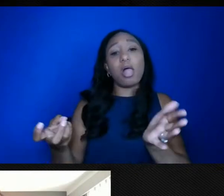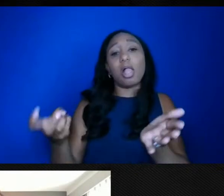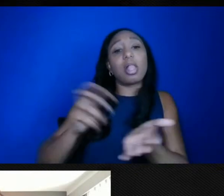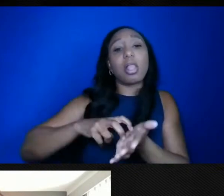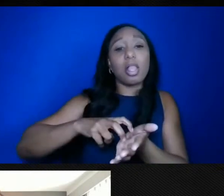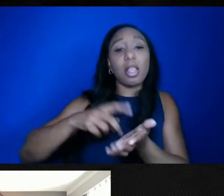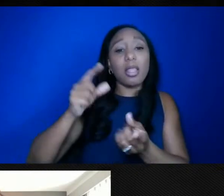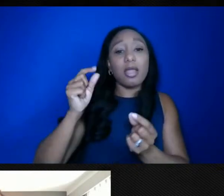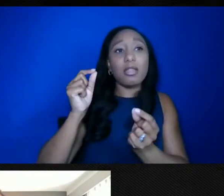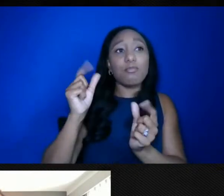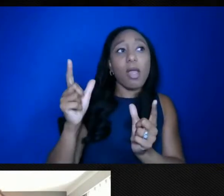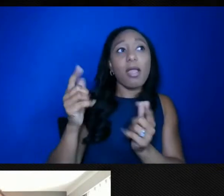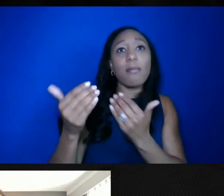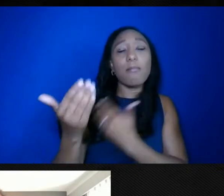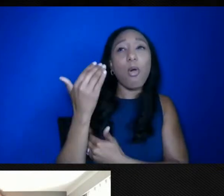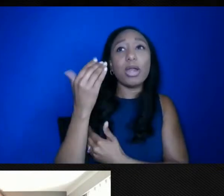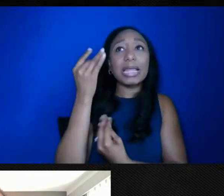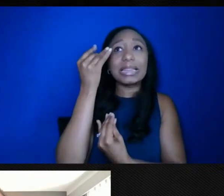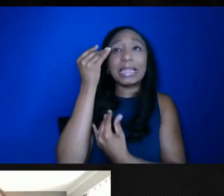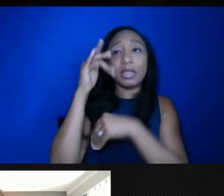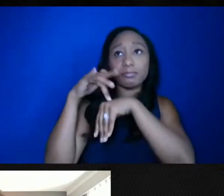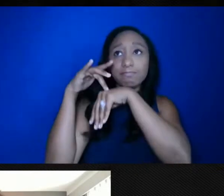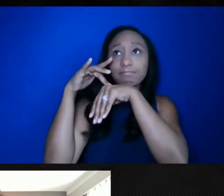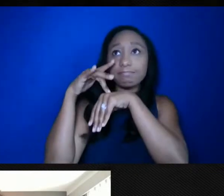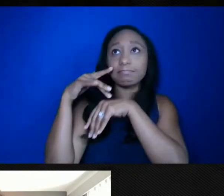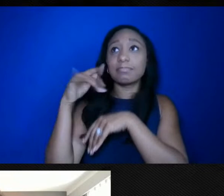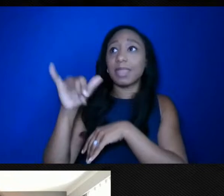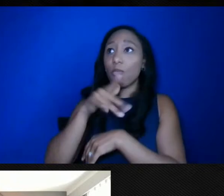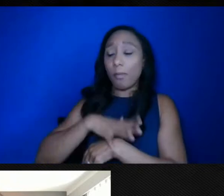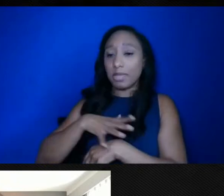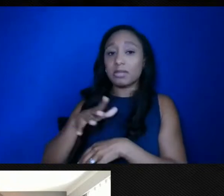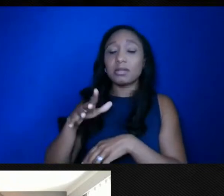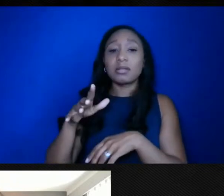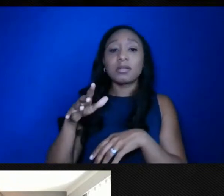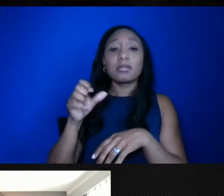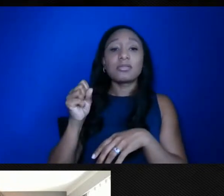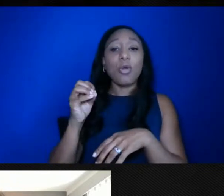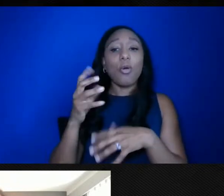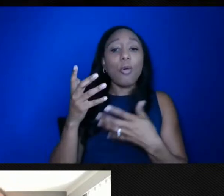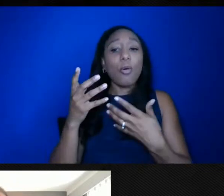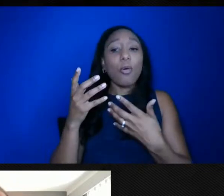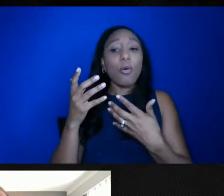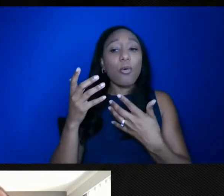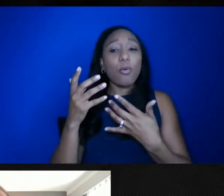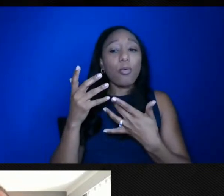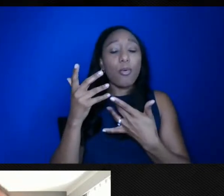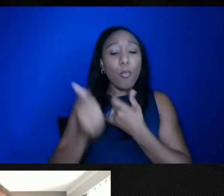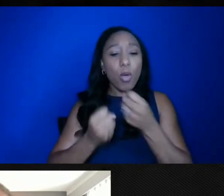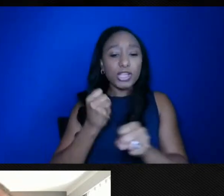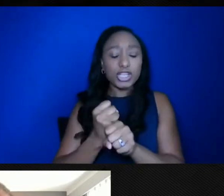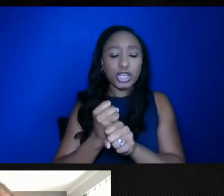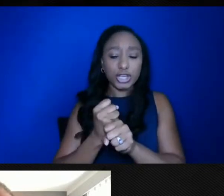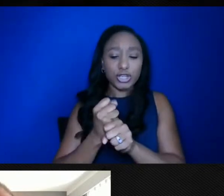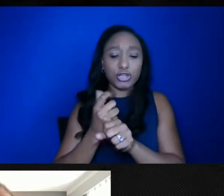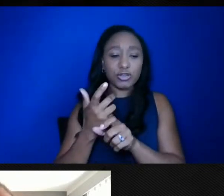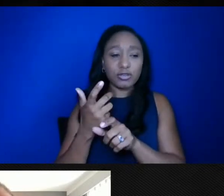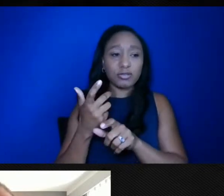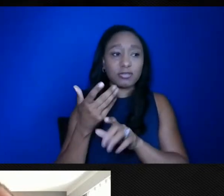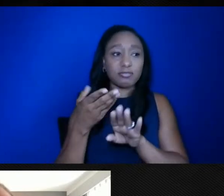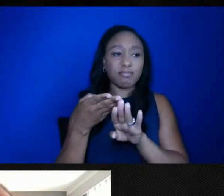for another day. So at some point early on in the project, maybe a year in, I pivoted